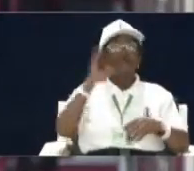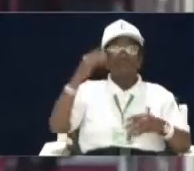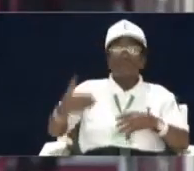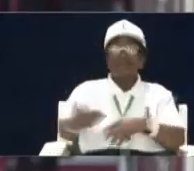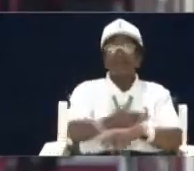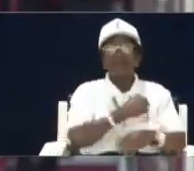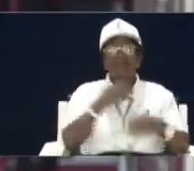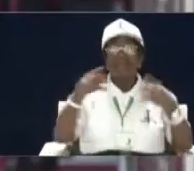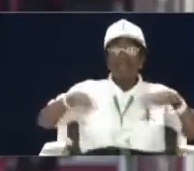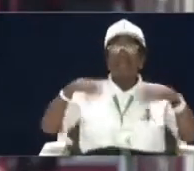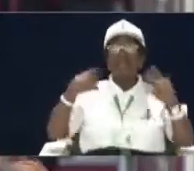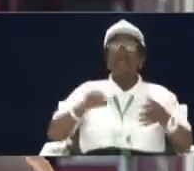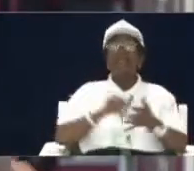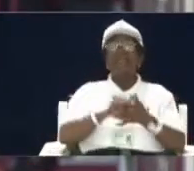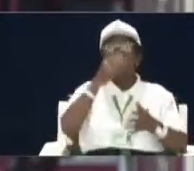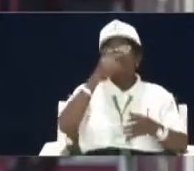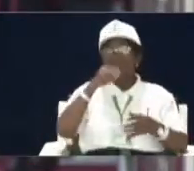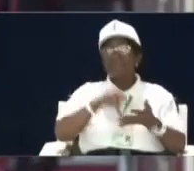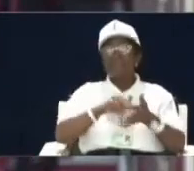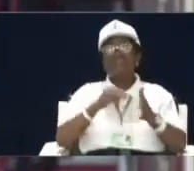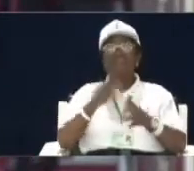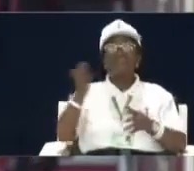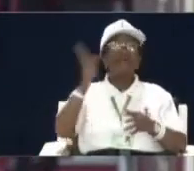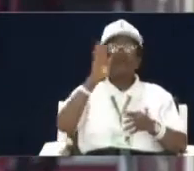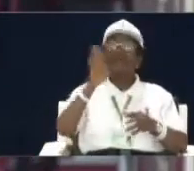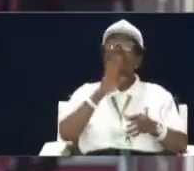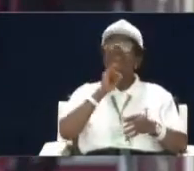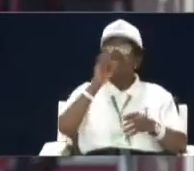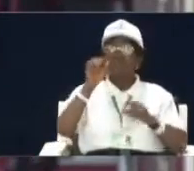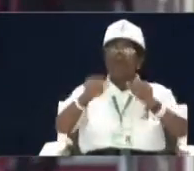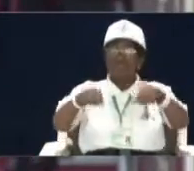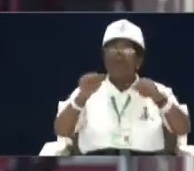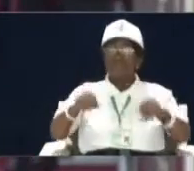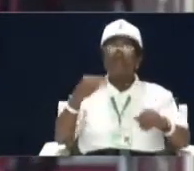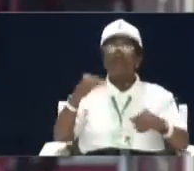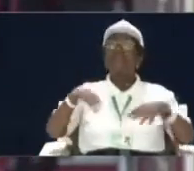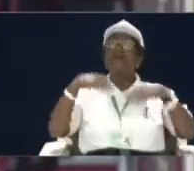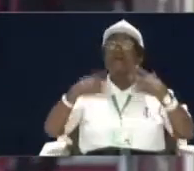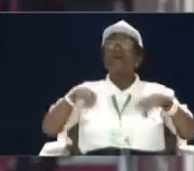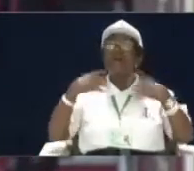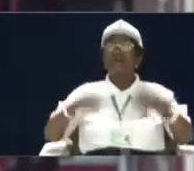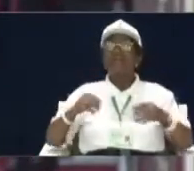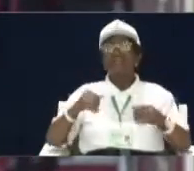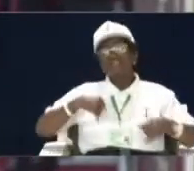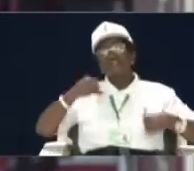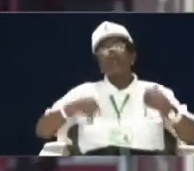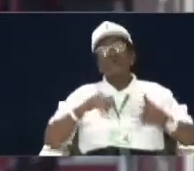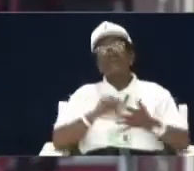is a possibility of bountiful joy that God is ready